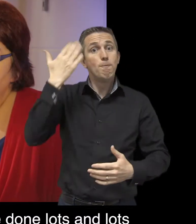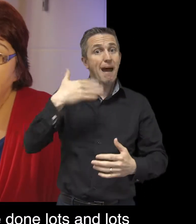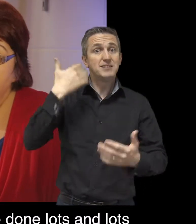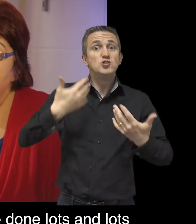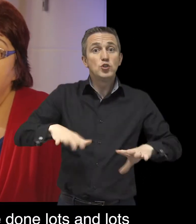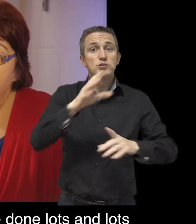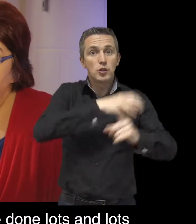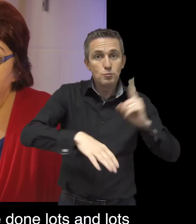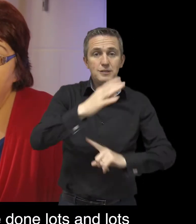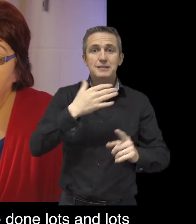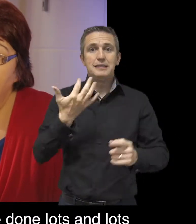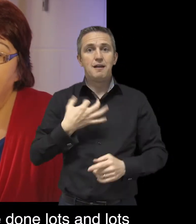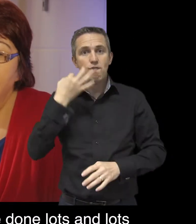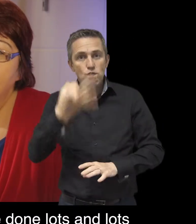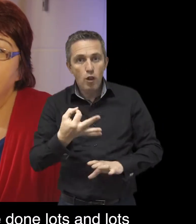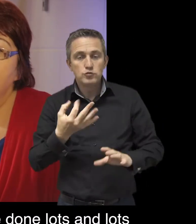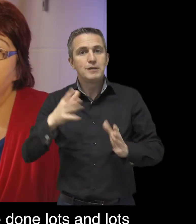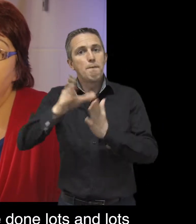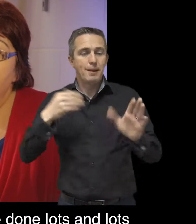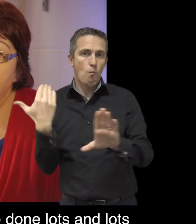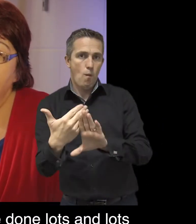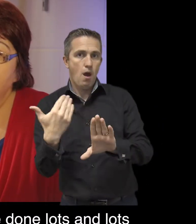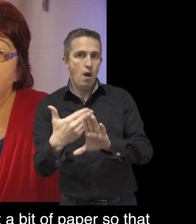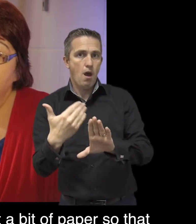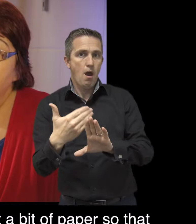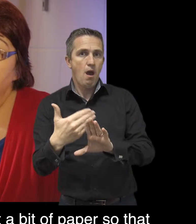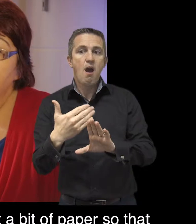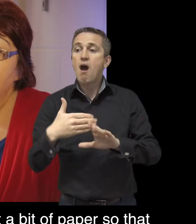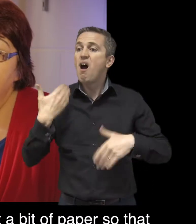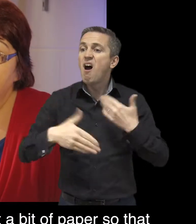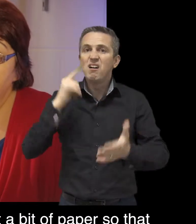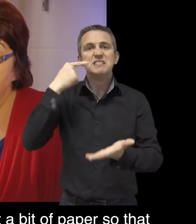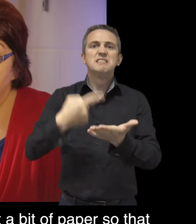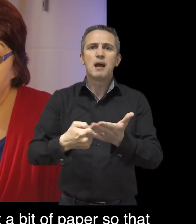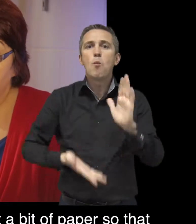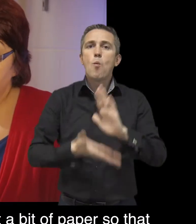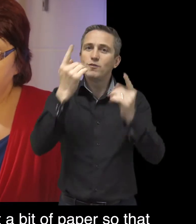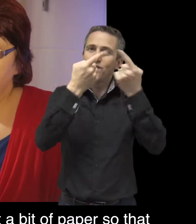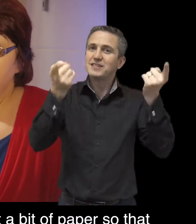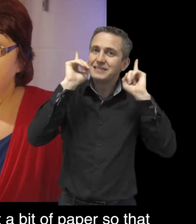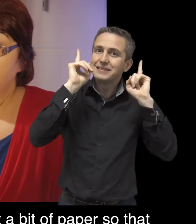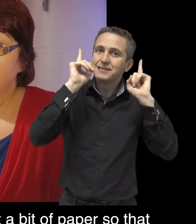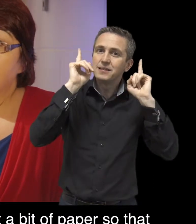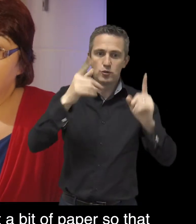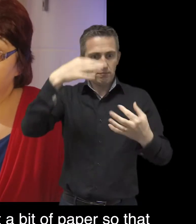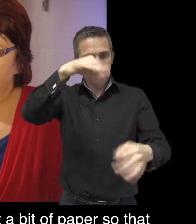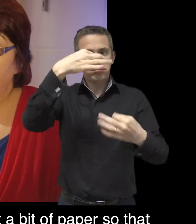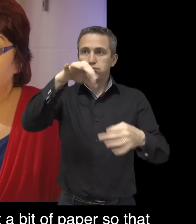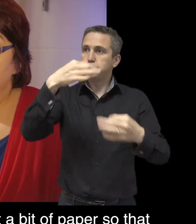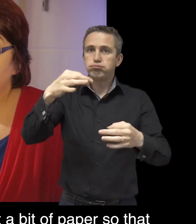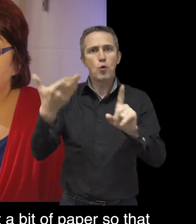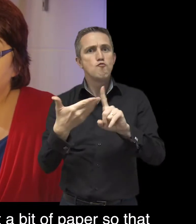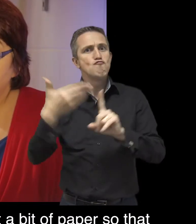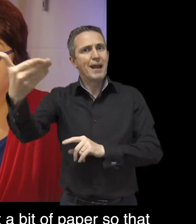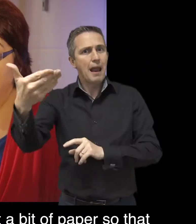work, volunteering, paid over the years, and decided I was going to go get a bit of paper so that other people would know that